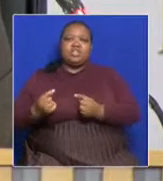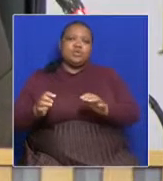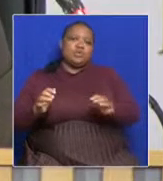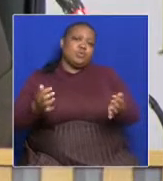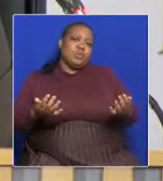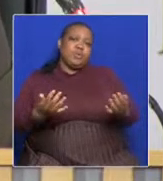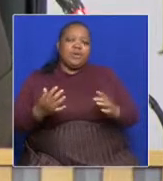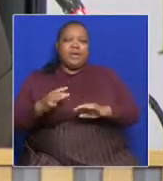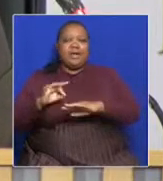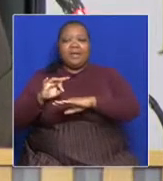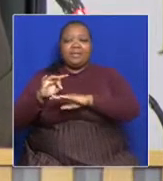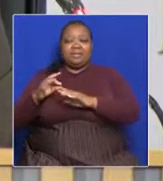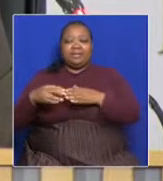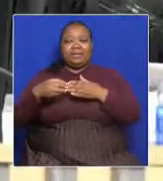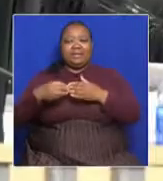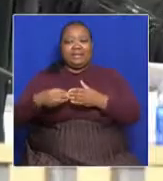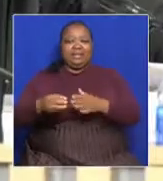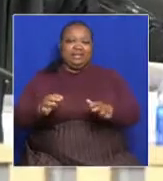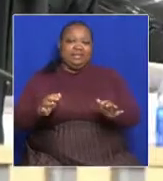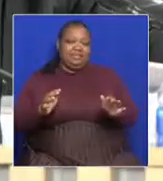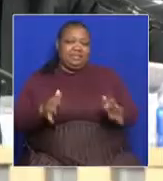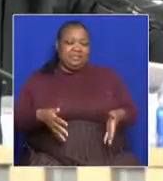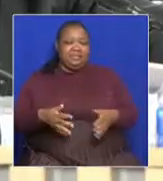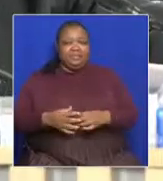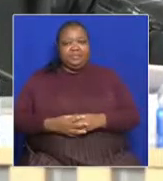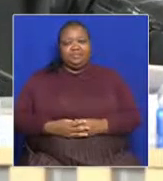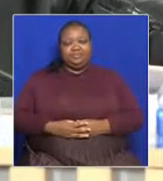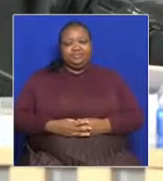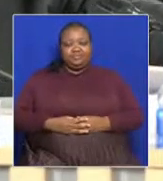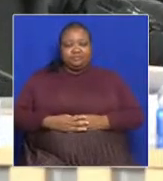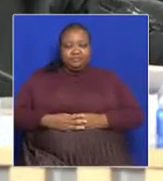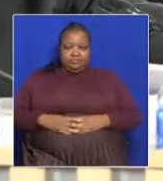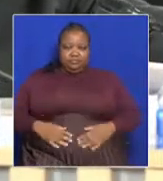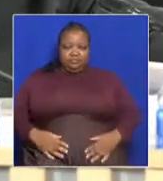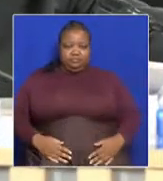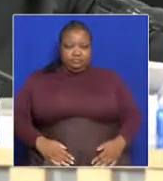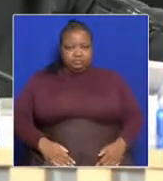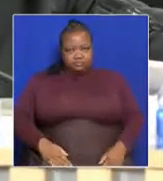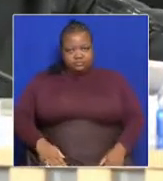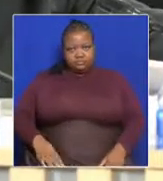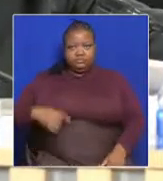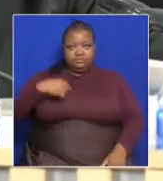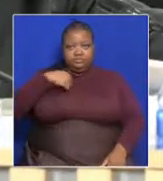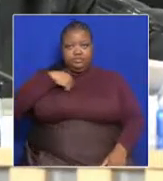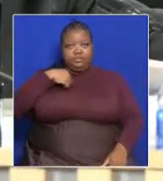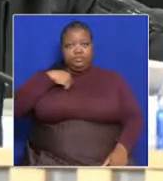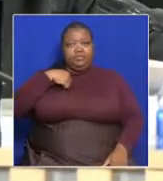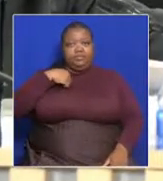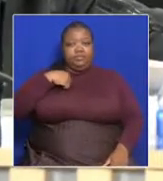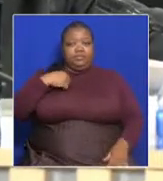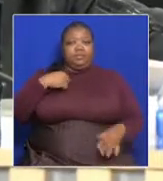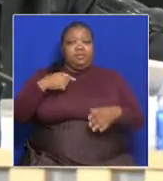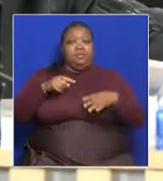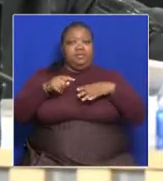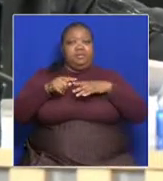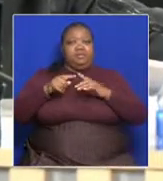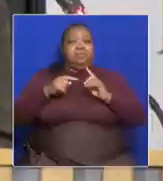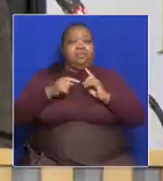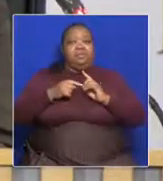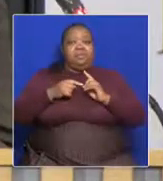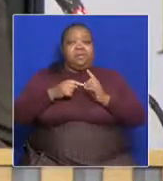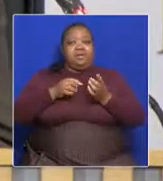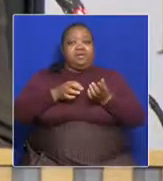Can I, speaking for myself, I personally don't have issue with you sending samples to